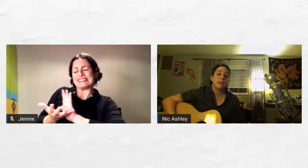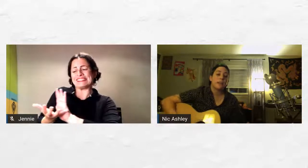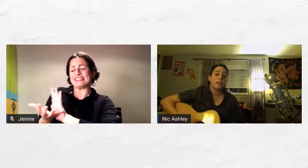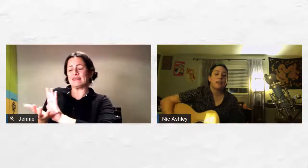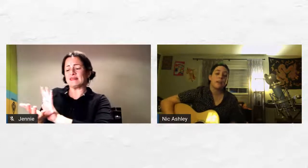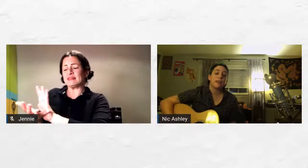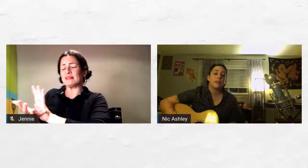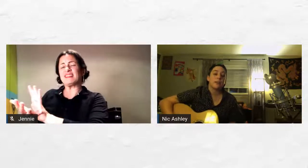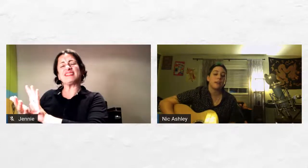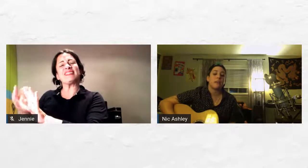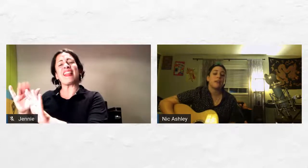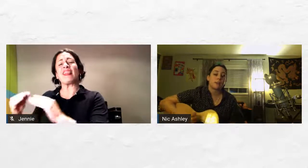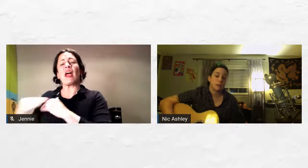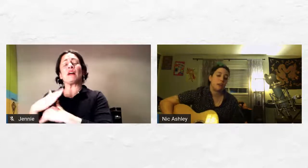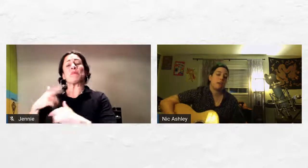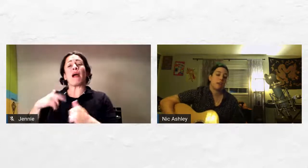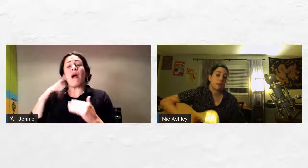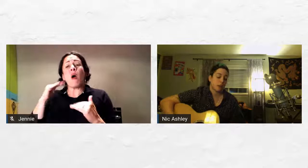be.